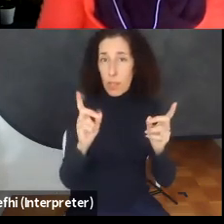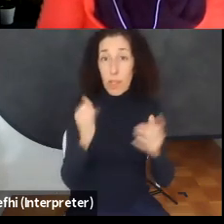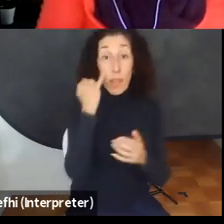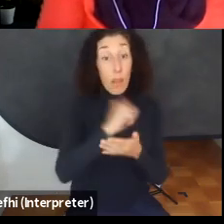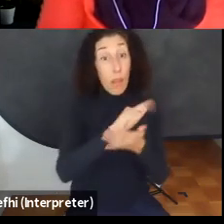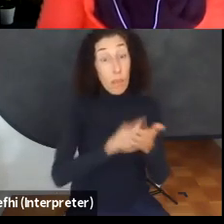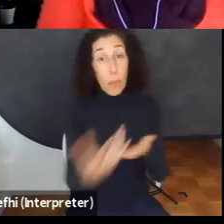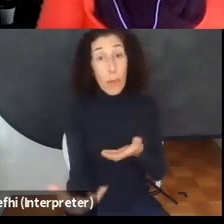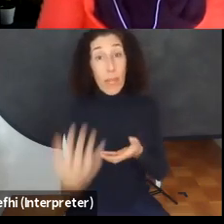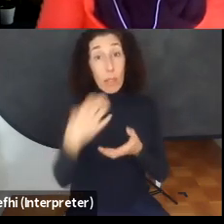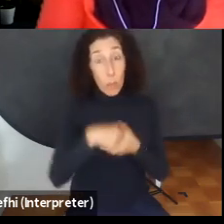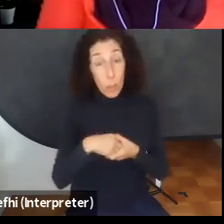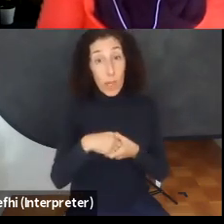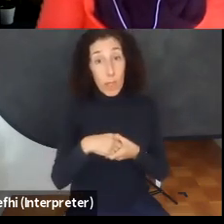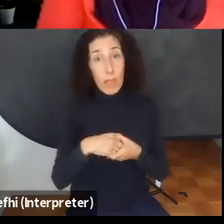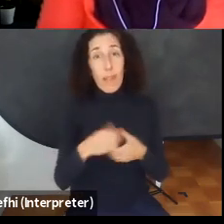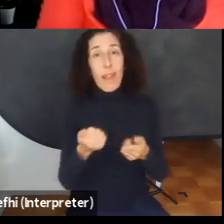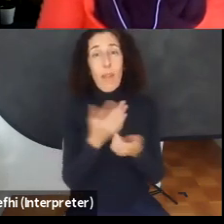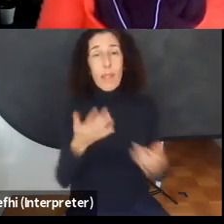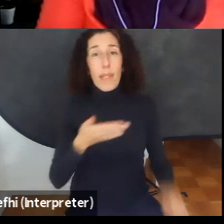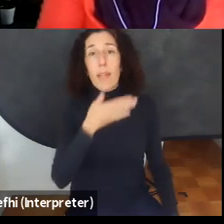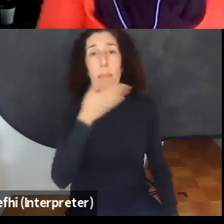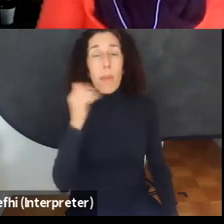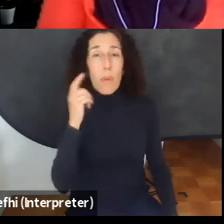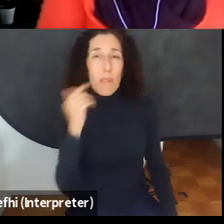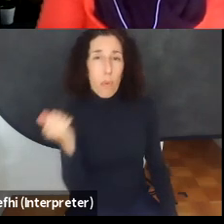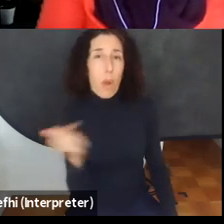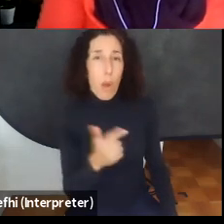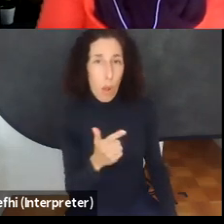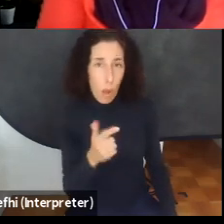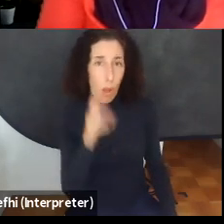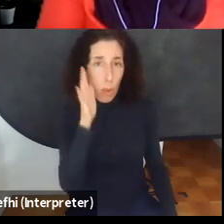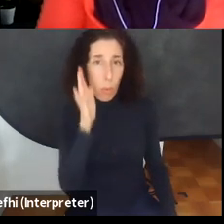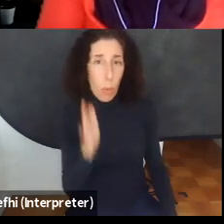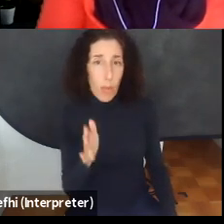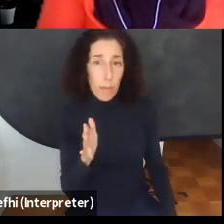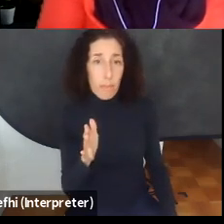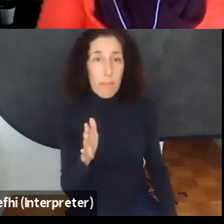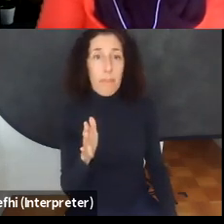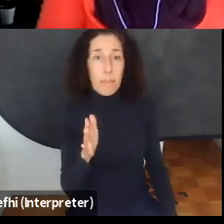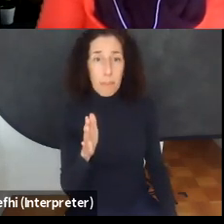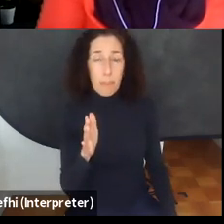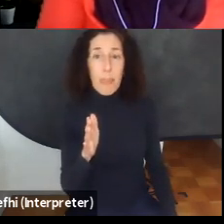that, it makes things better for everyone. And that, you know,